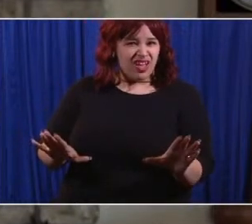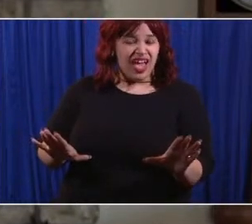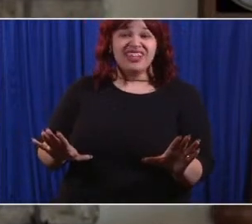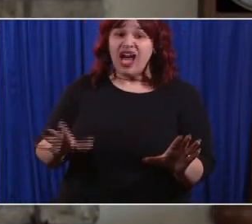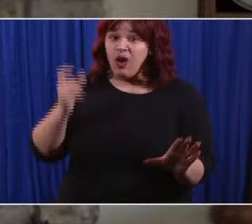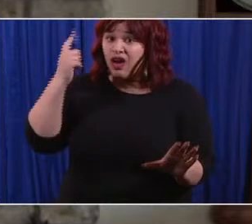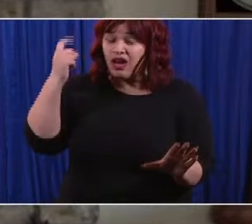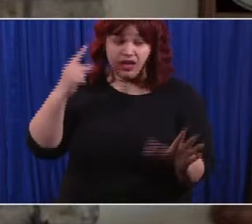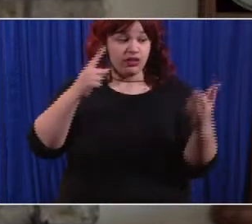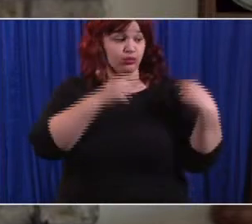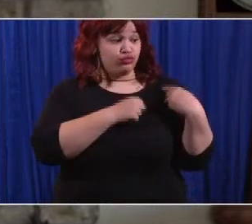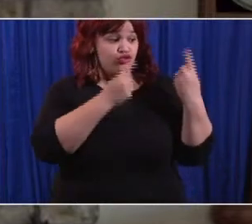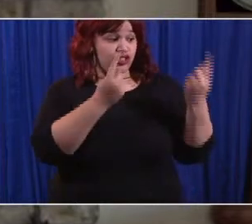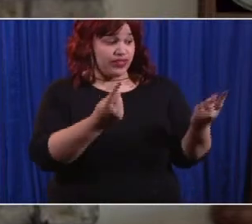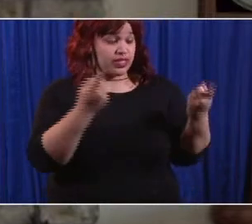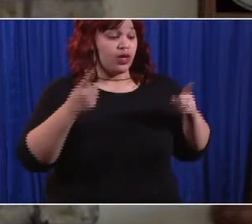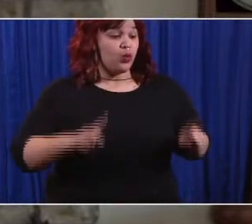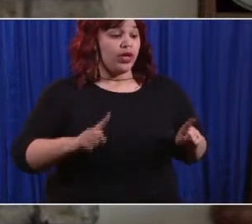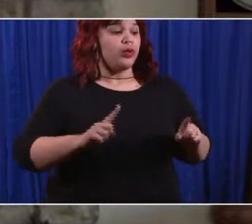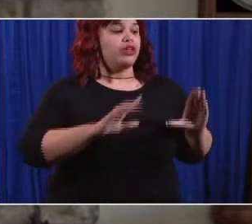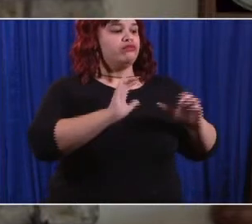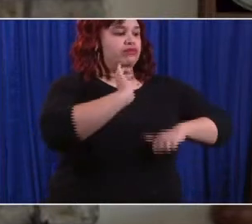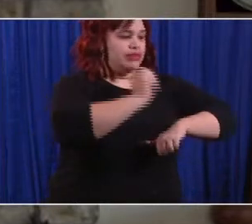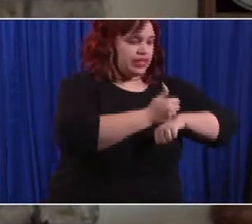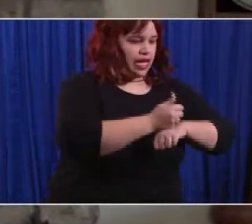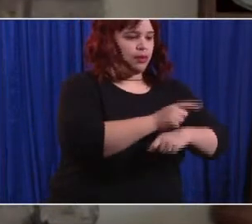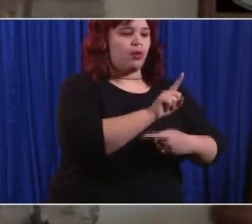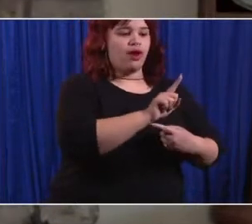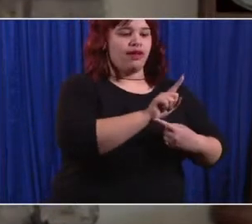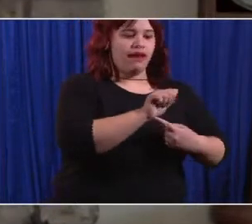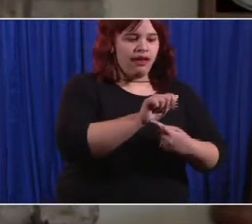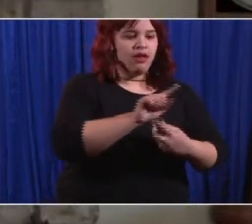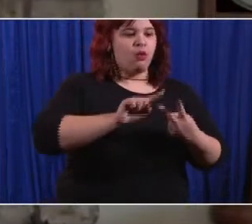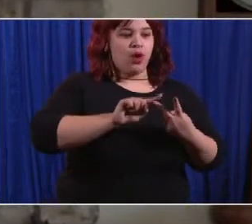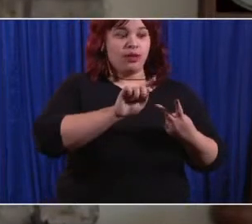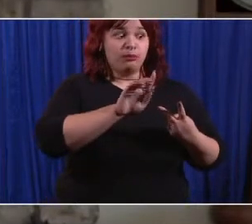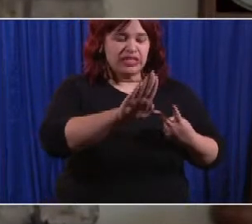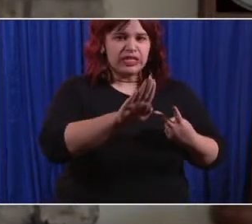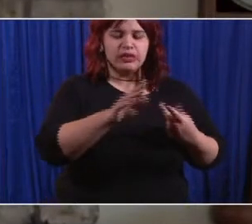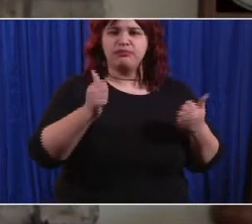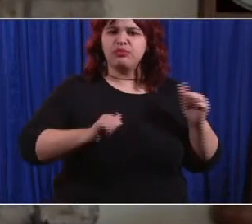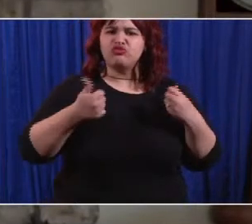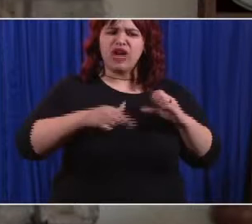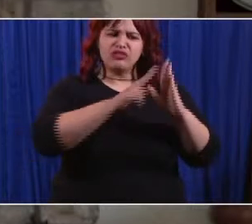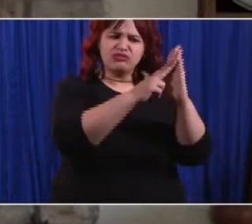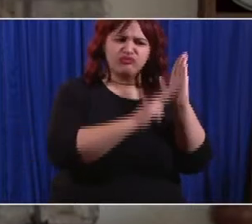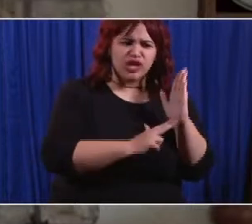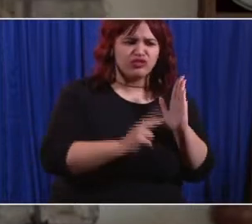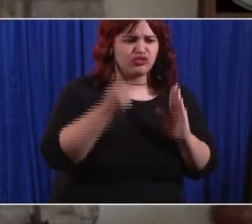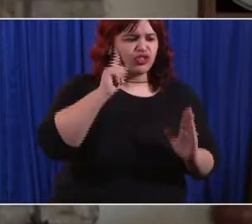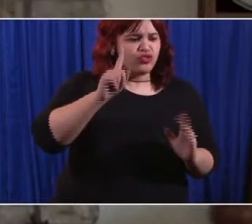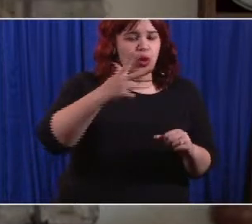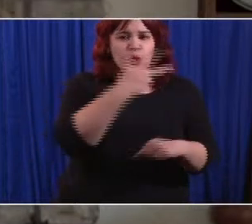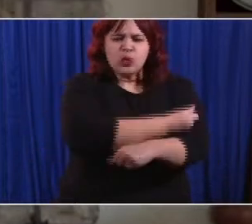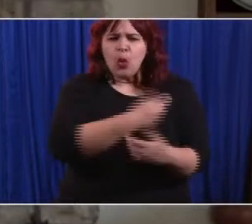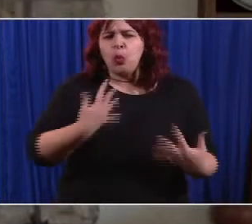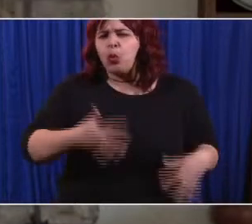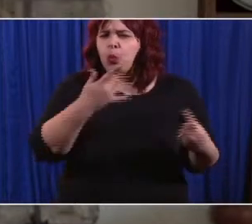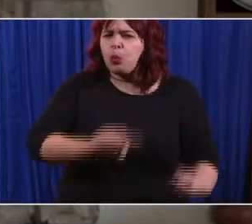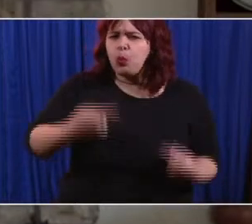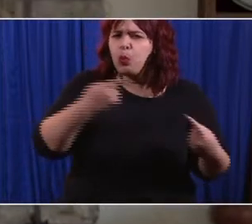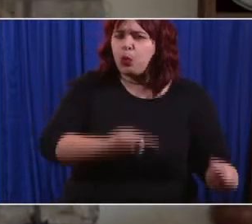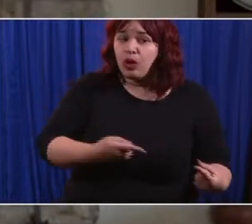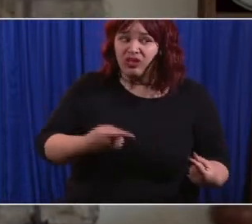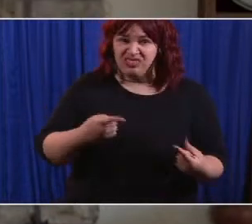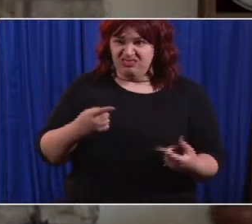logjam that we've seen in previous groups? How do you plan to handle this, especially since we don't have the extra large mass vaccination sites that are